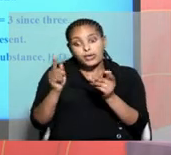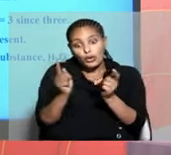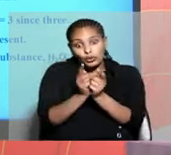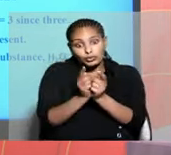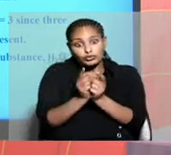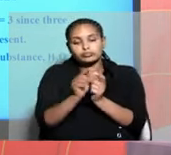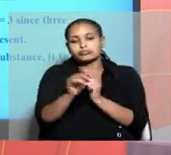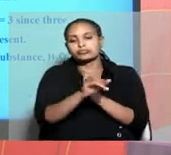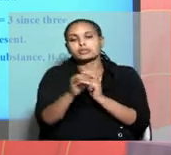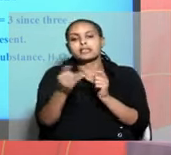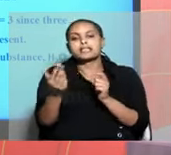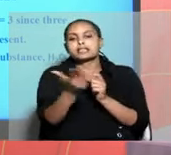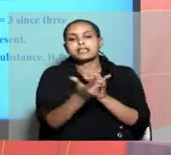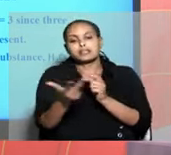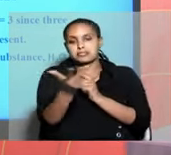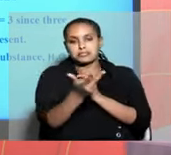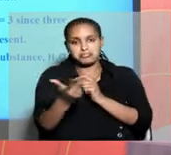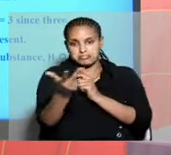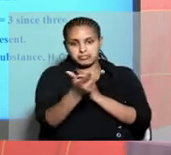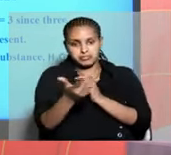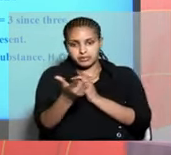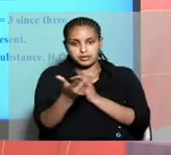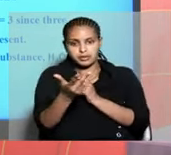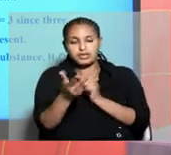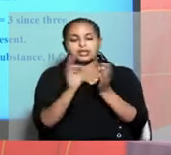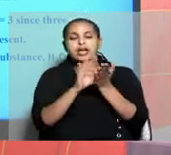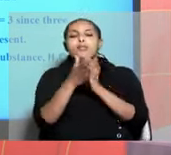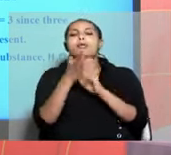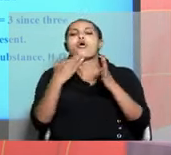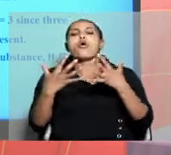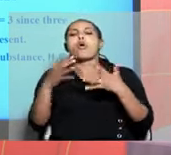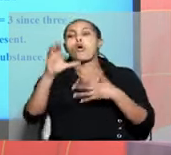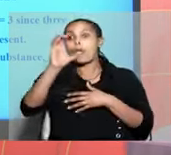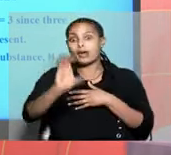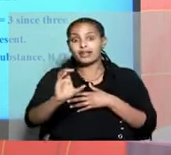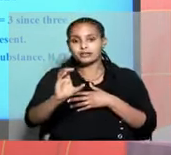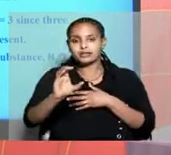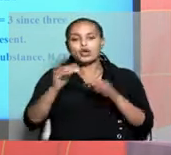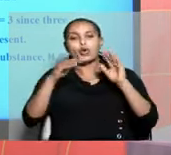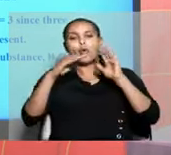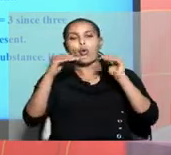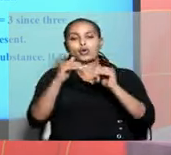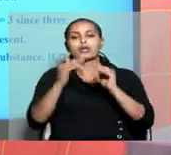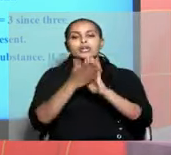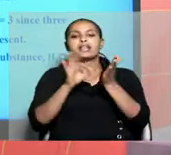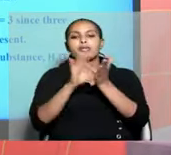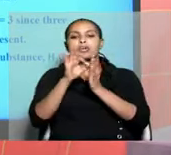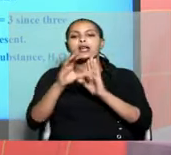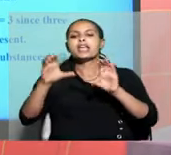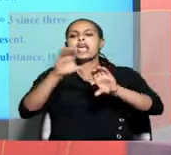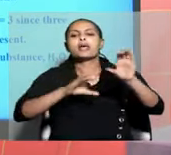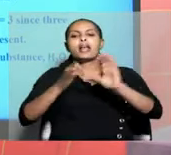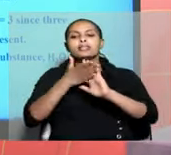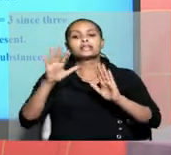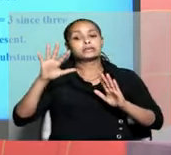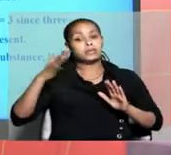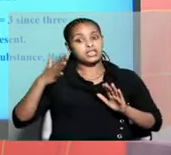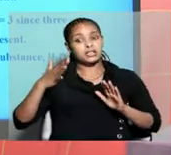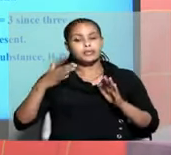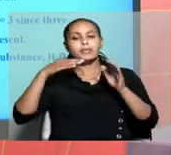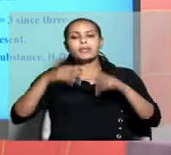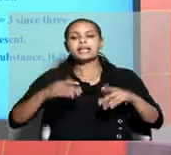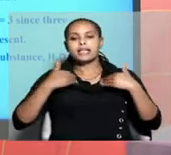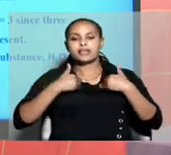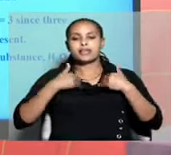between the species. The number of components is equals to the number of chemical species present